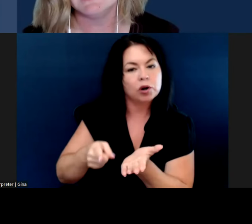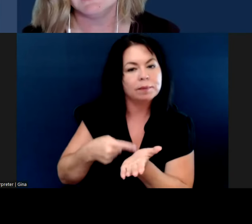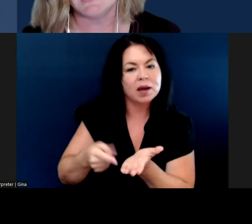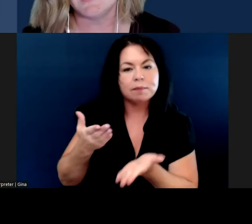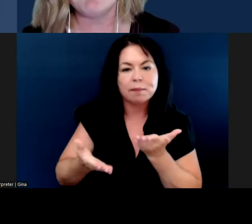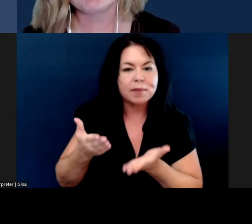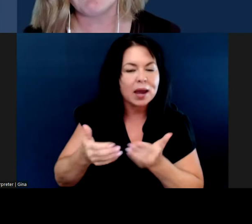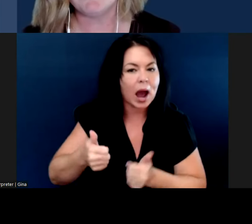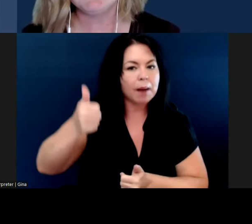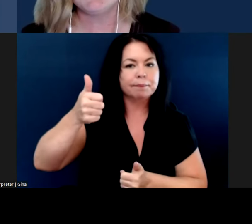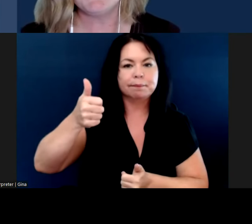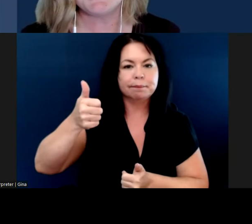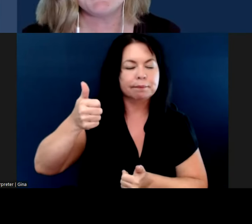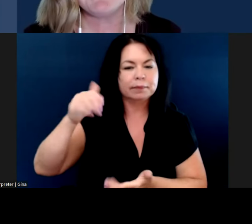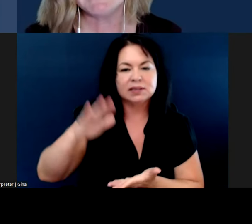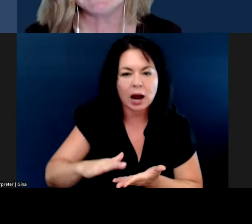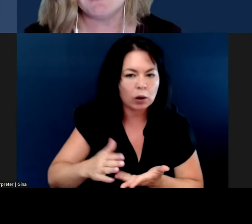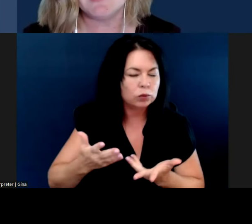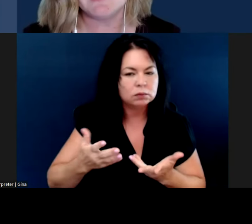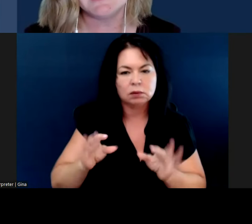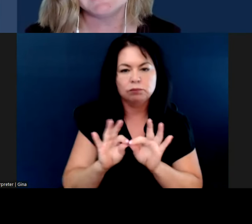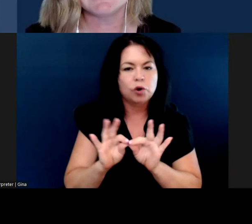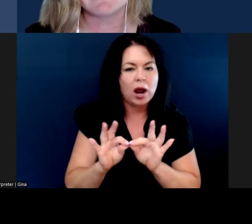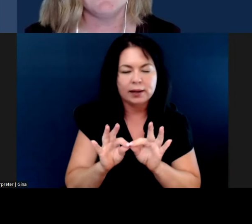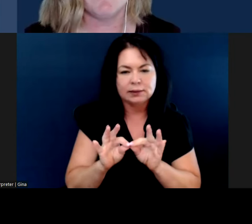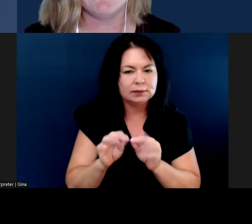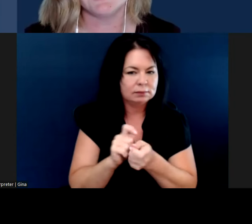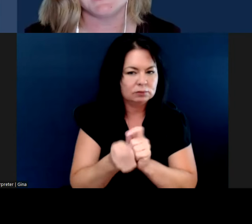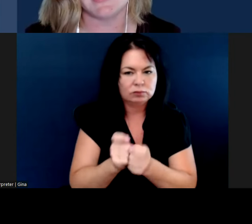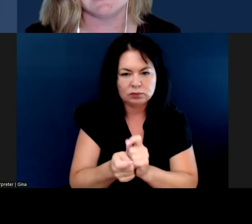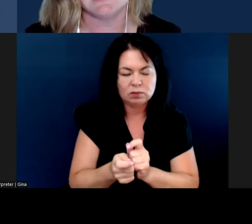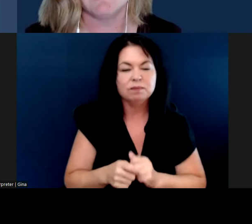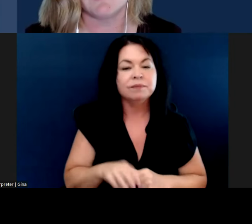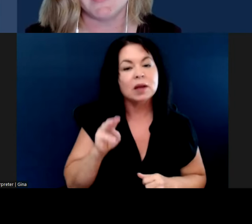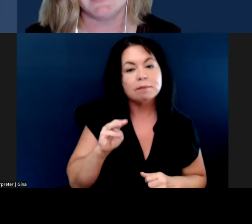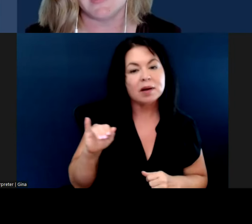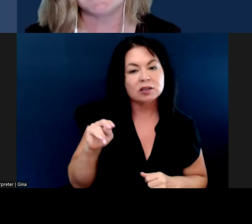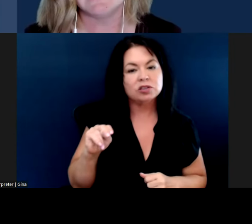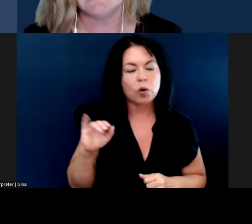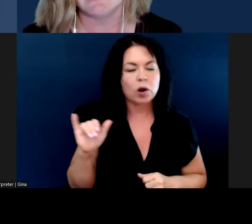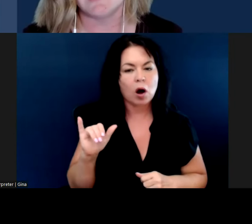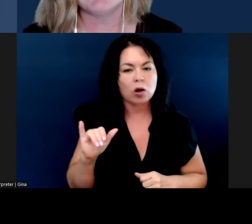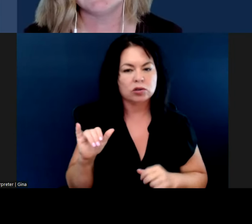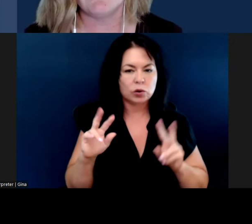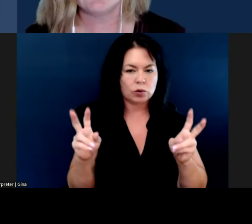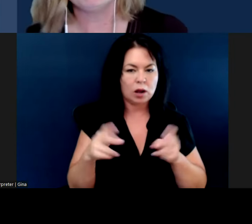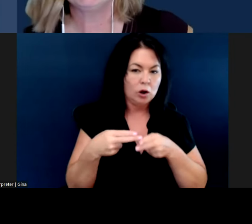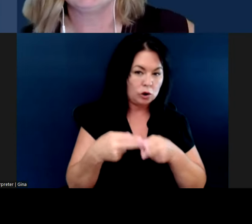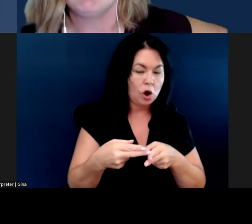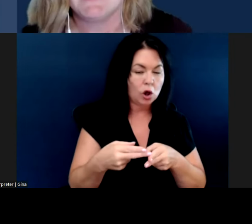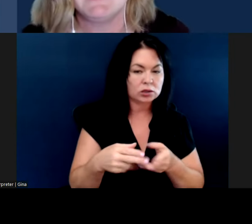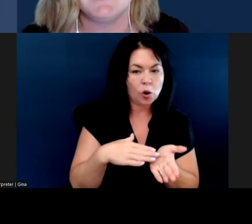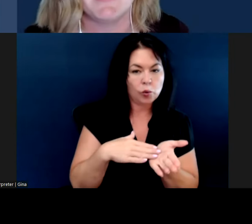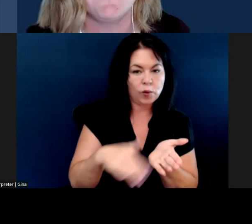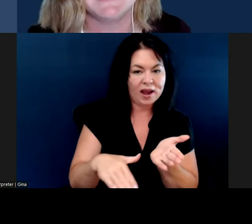networks. One thing to note too, Minnesota is what's called a waiver state for Medigaps. So your